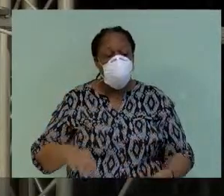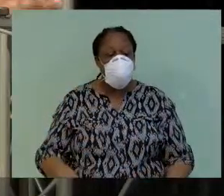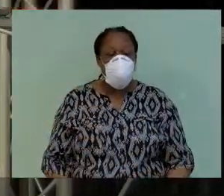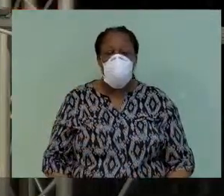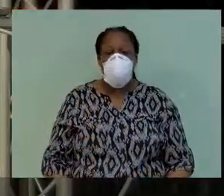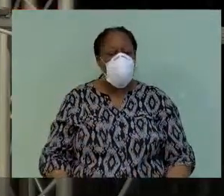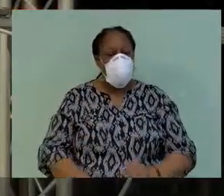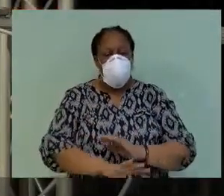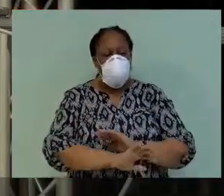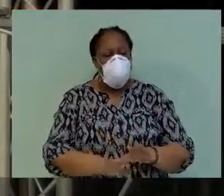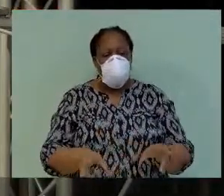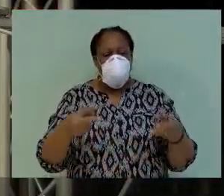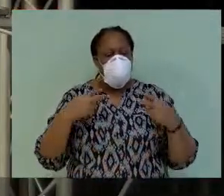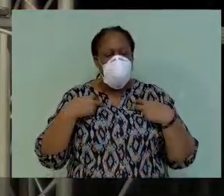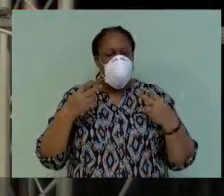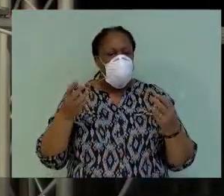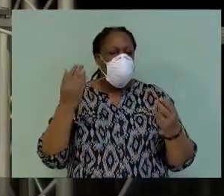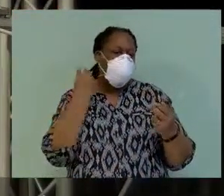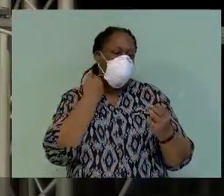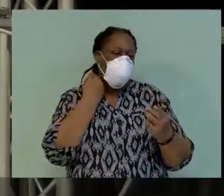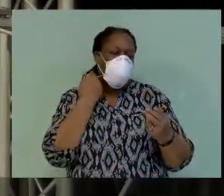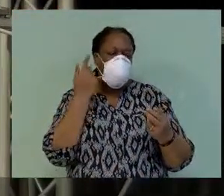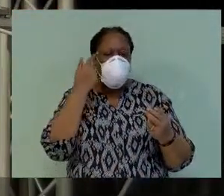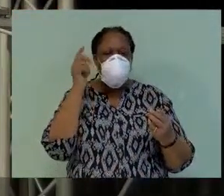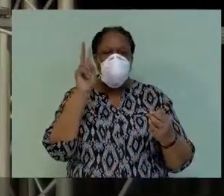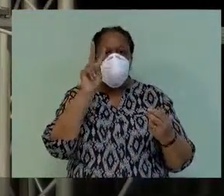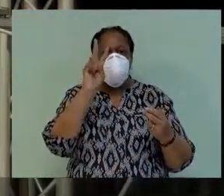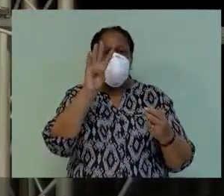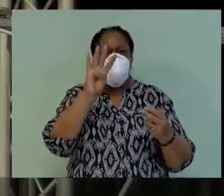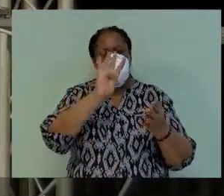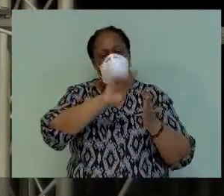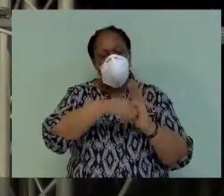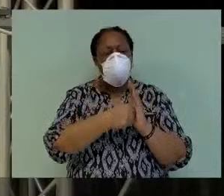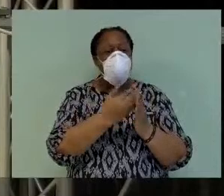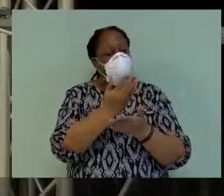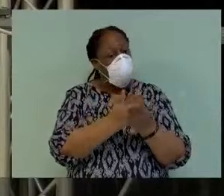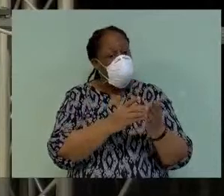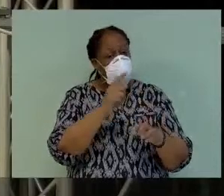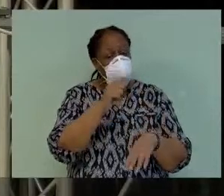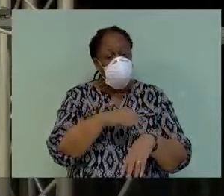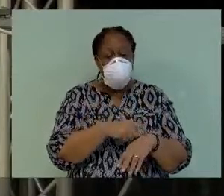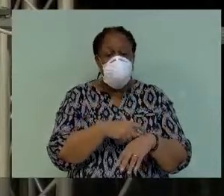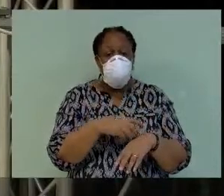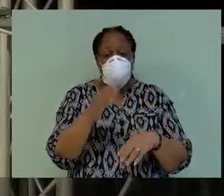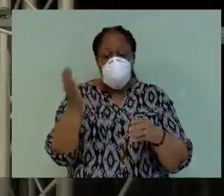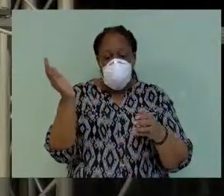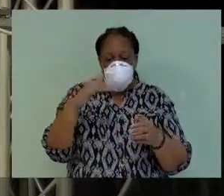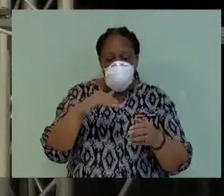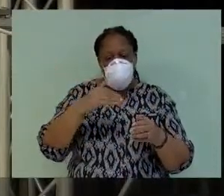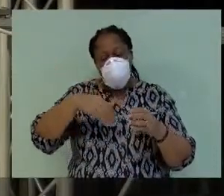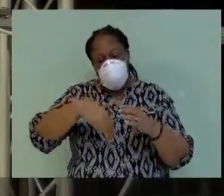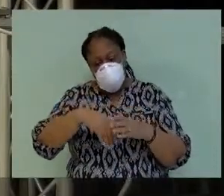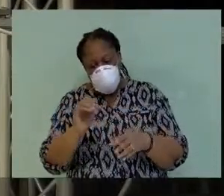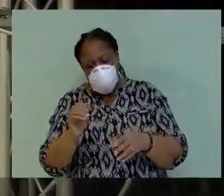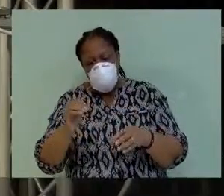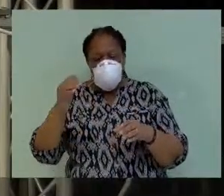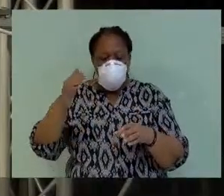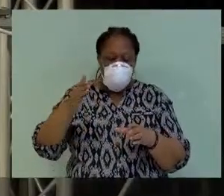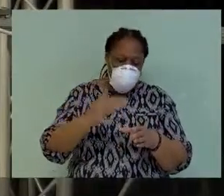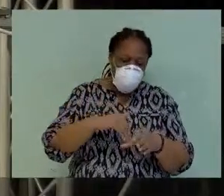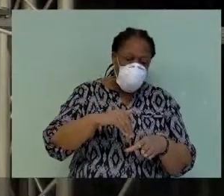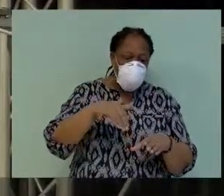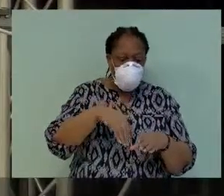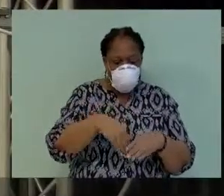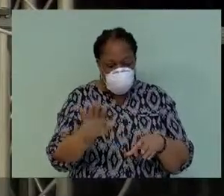fever burning up for 24 hours. Sometimes fevers come in spikes and troughs, and so they can go out when they